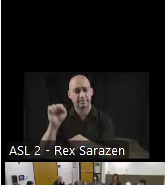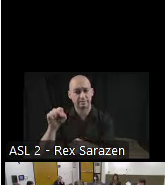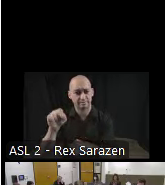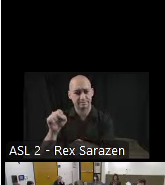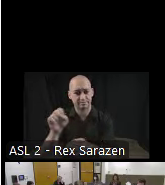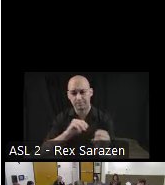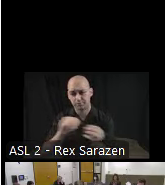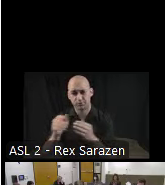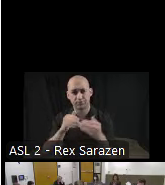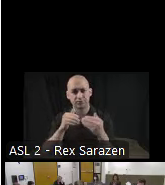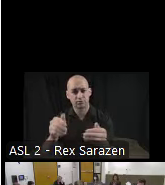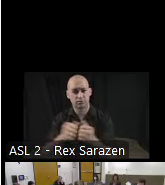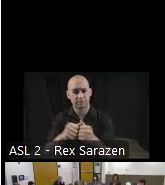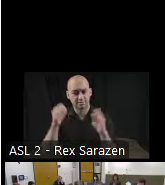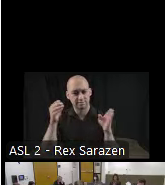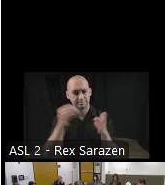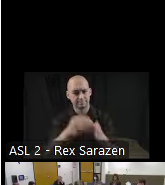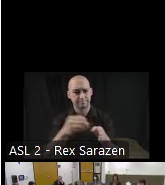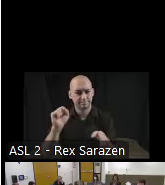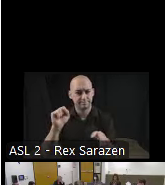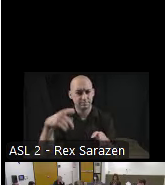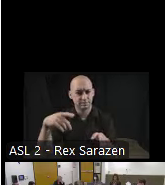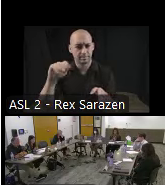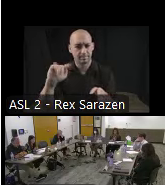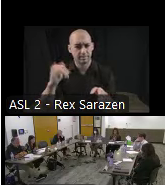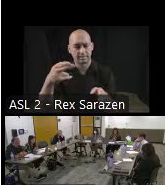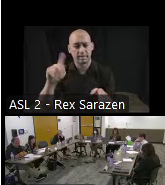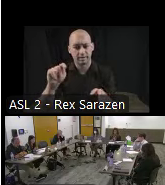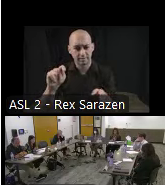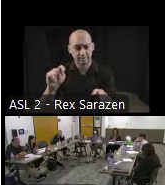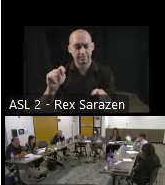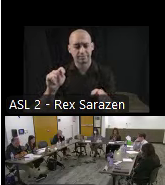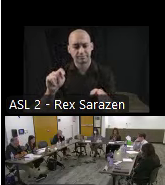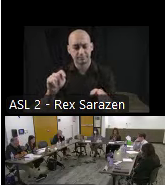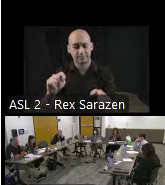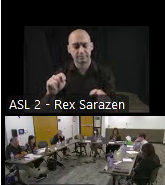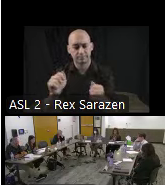me, Kelly? To go with Rex.